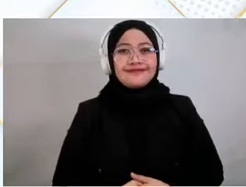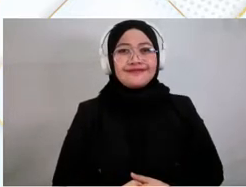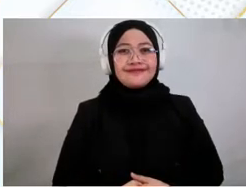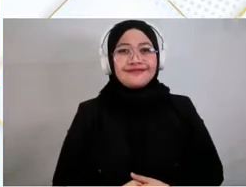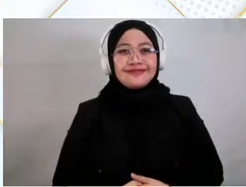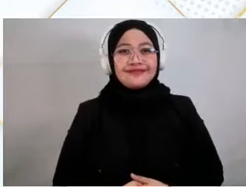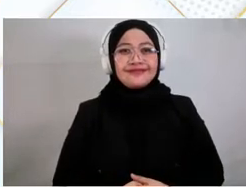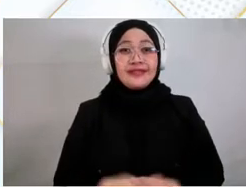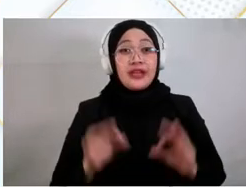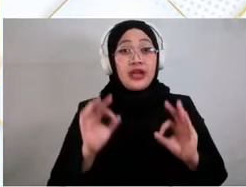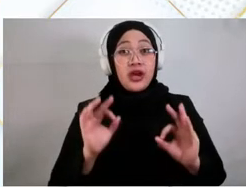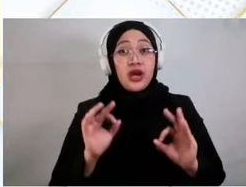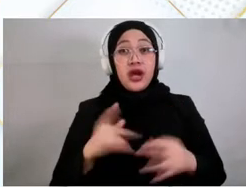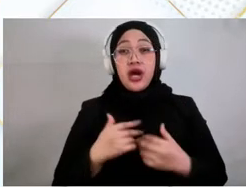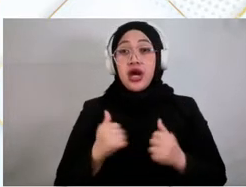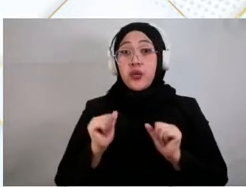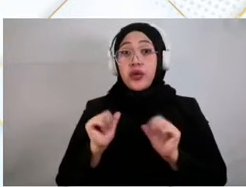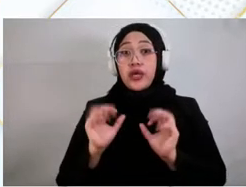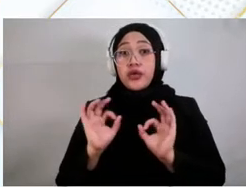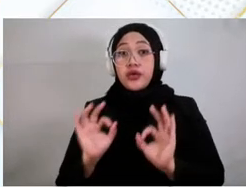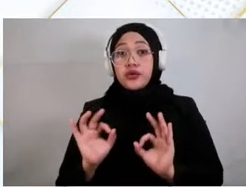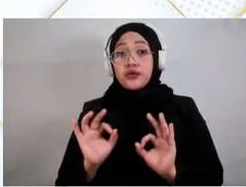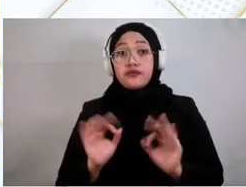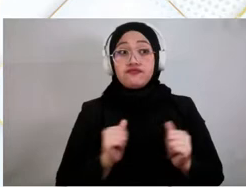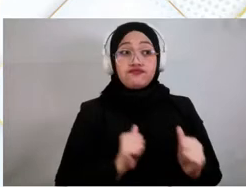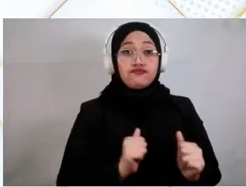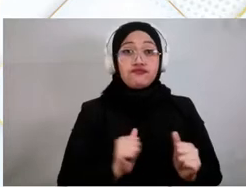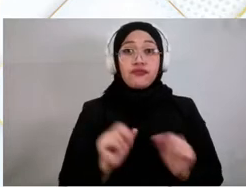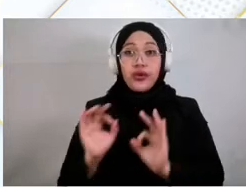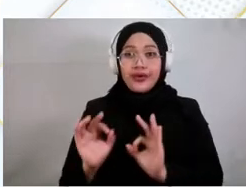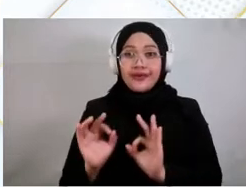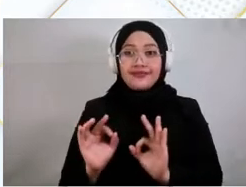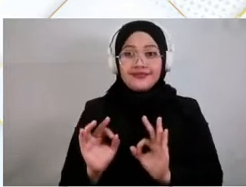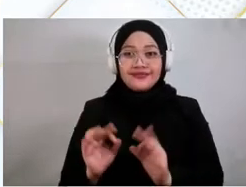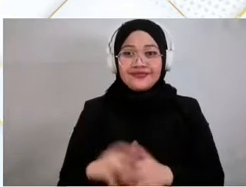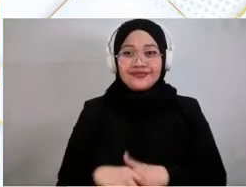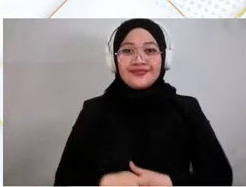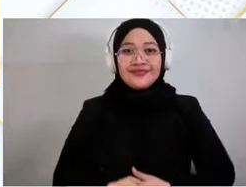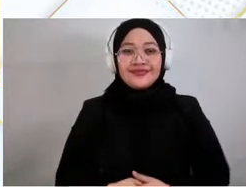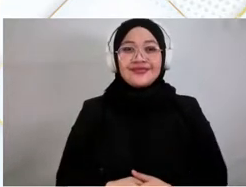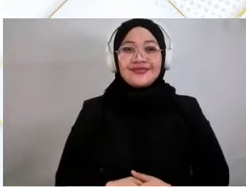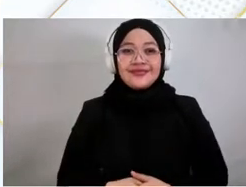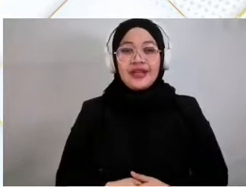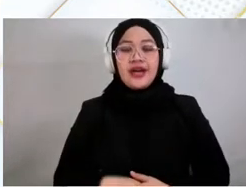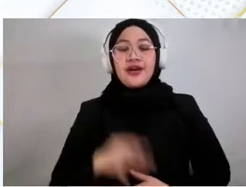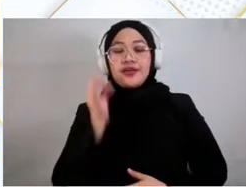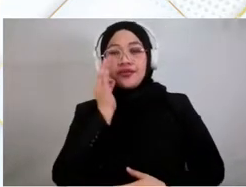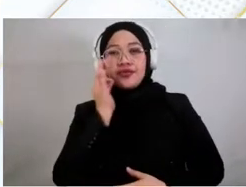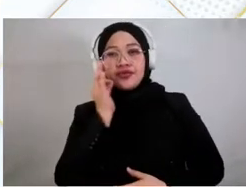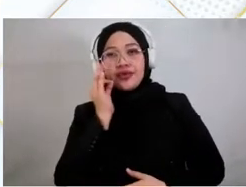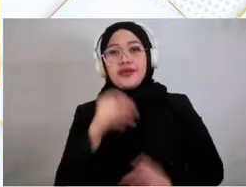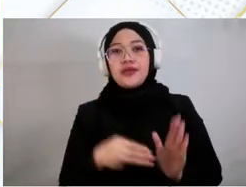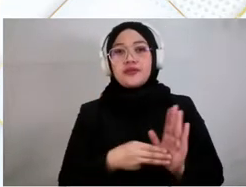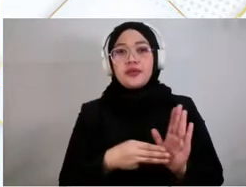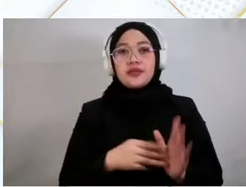All right. Are we good? Okay. Okay. Sorry now I can about hear that. You. No problem. All right. Well, thanks everybody for inviting. Yeah.